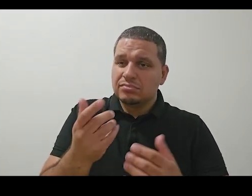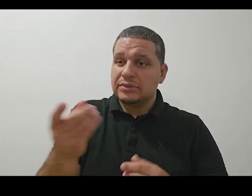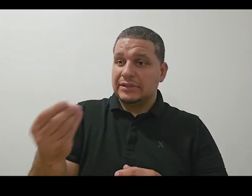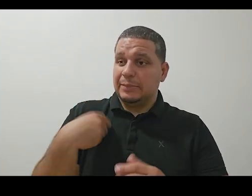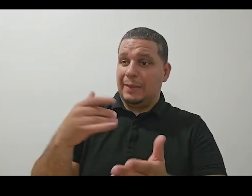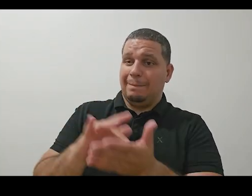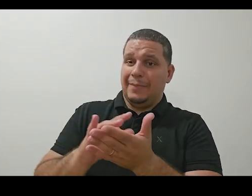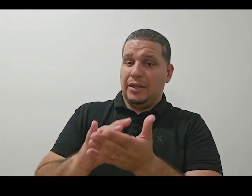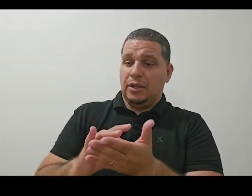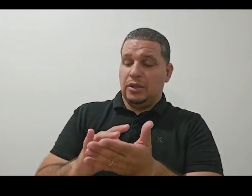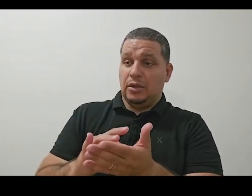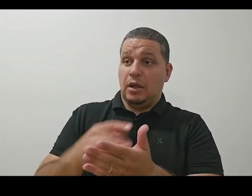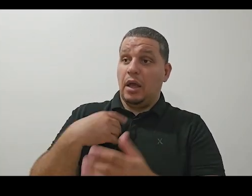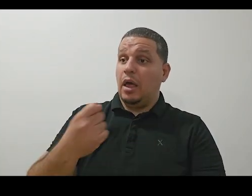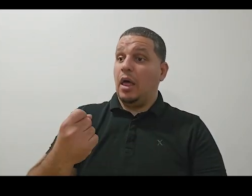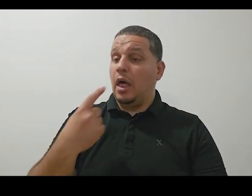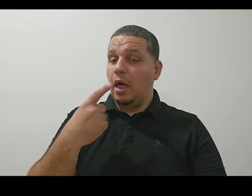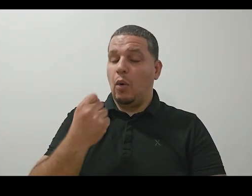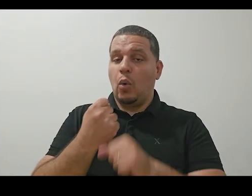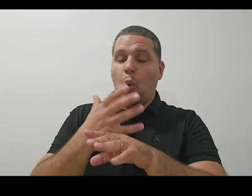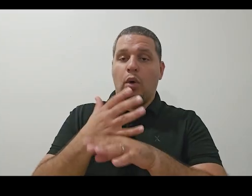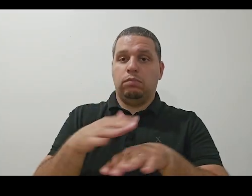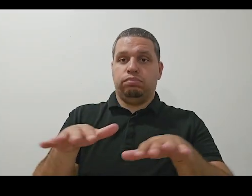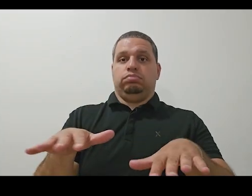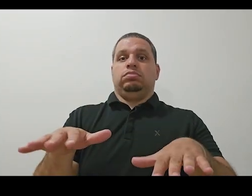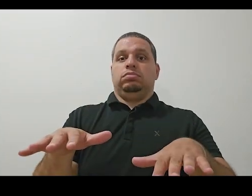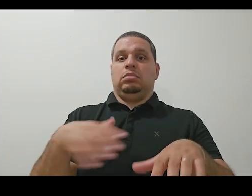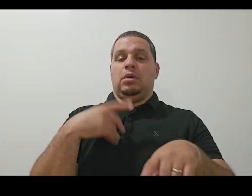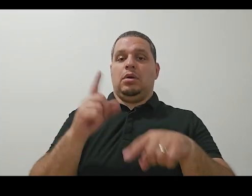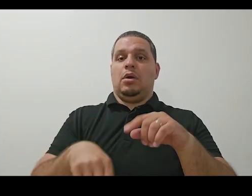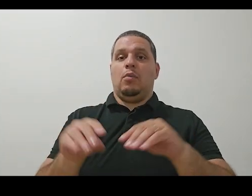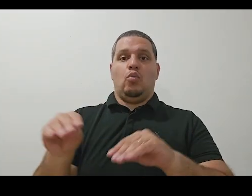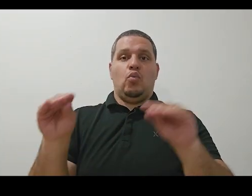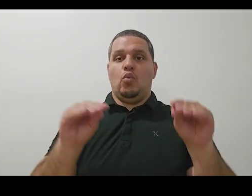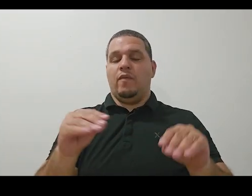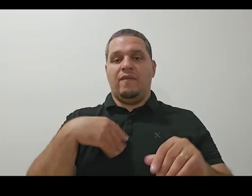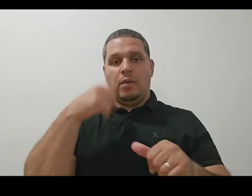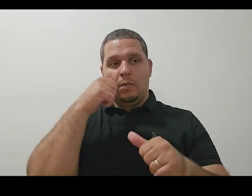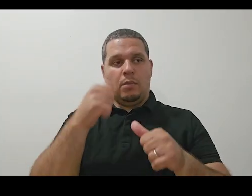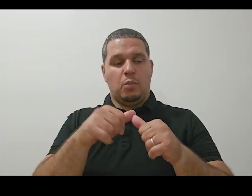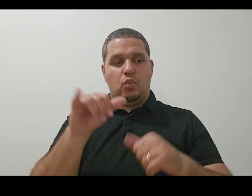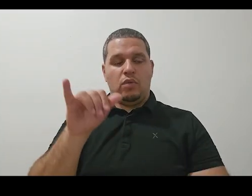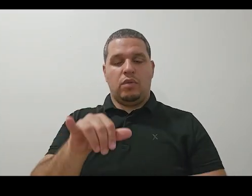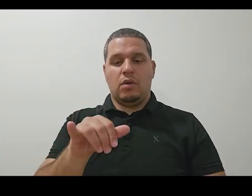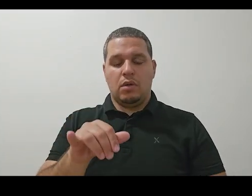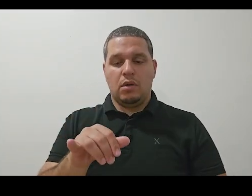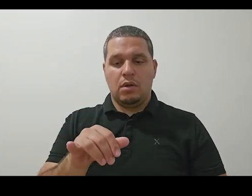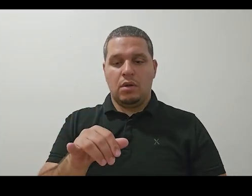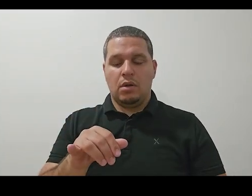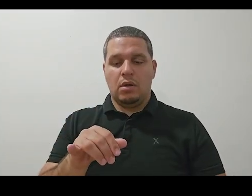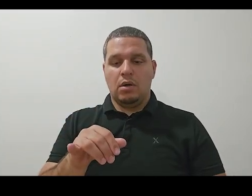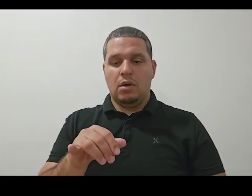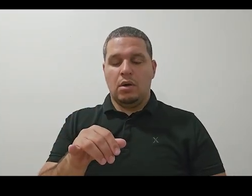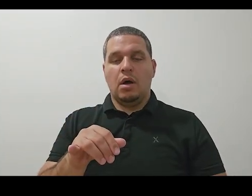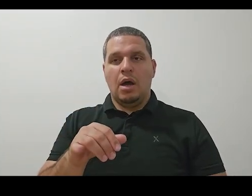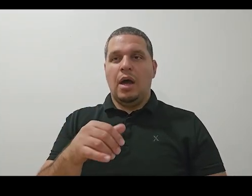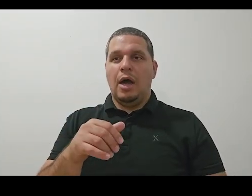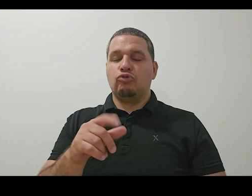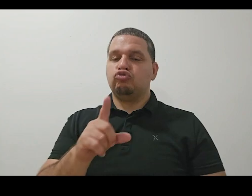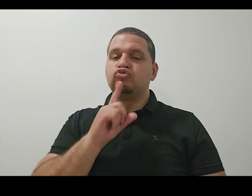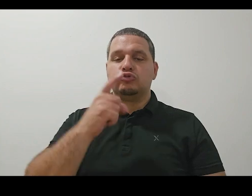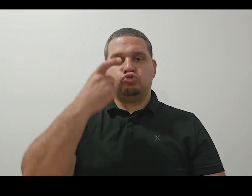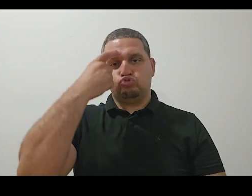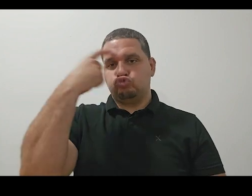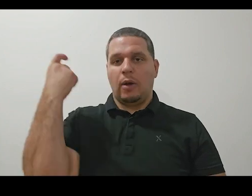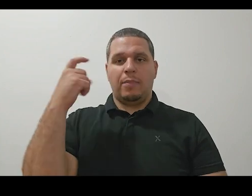gave me this medication that kind of like paralyzed me because I couldn't move out the bed. And I remember that um